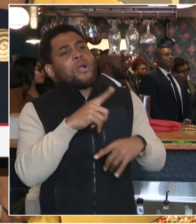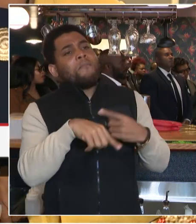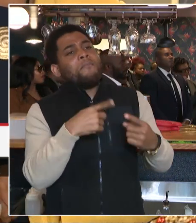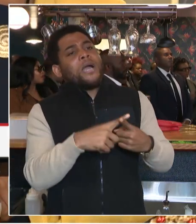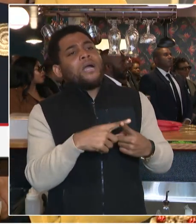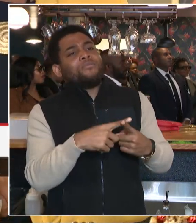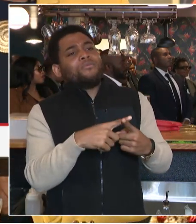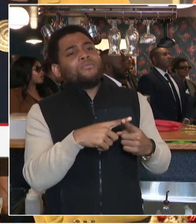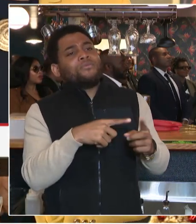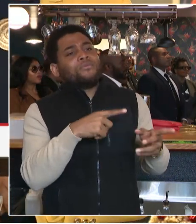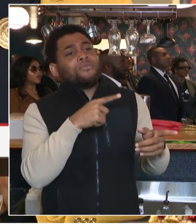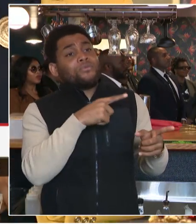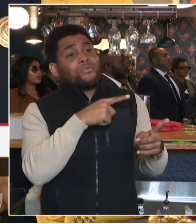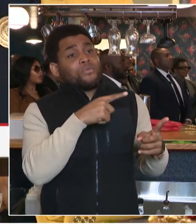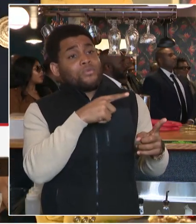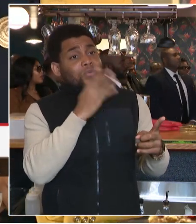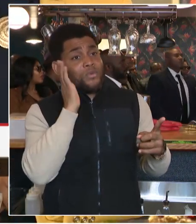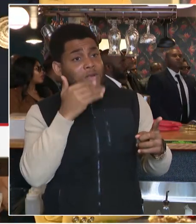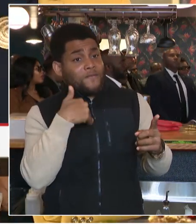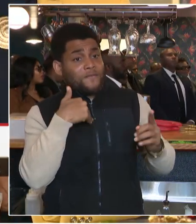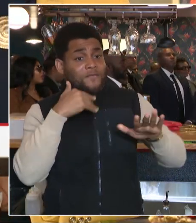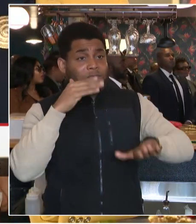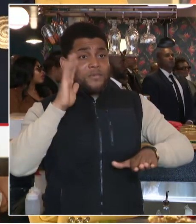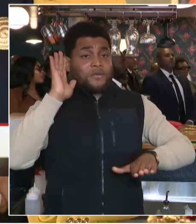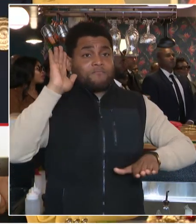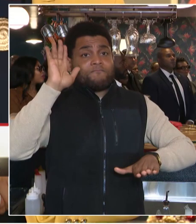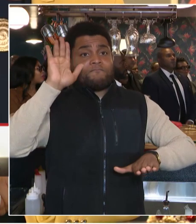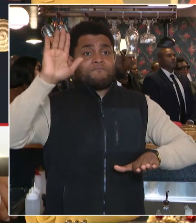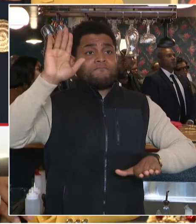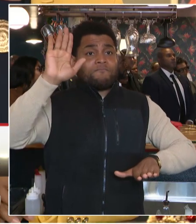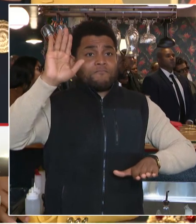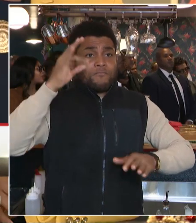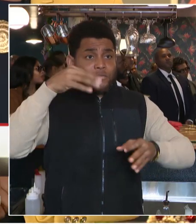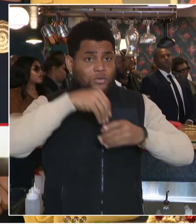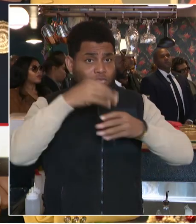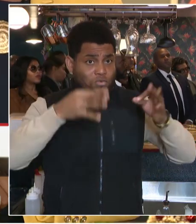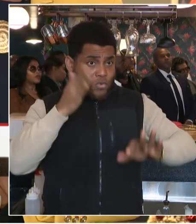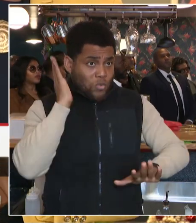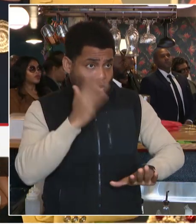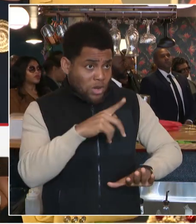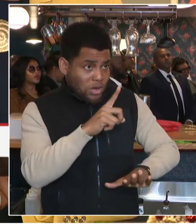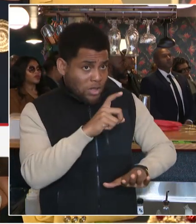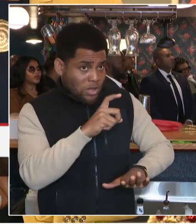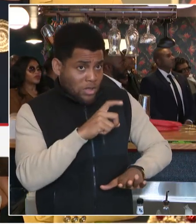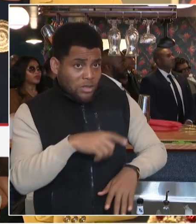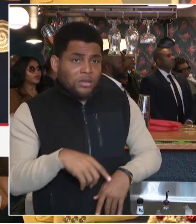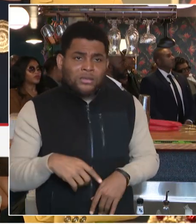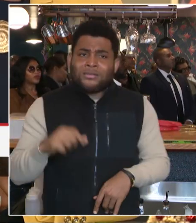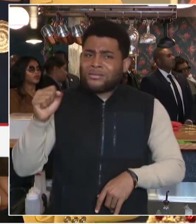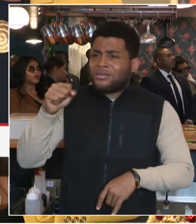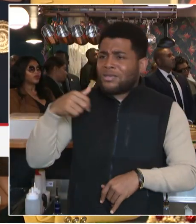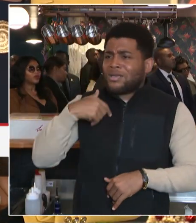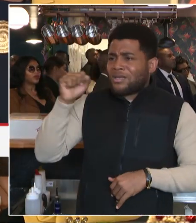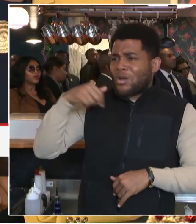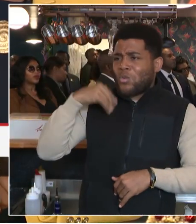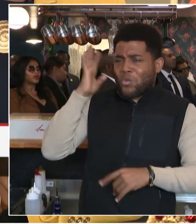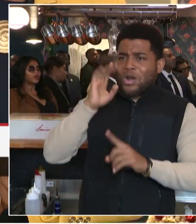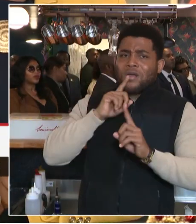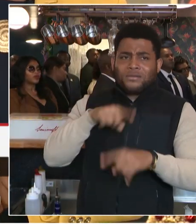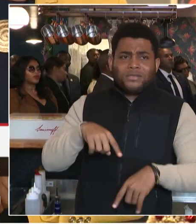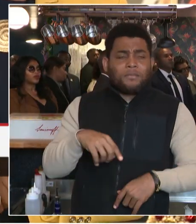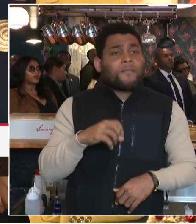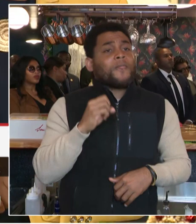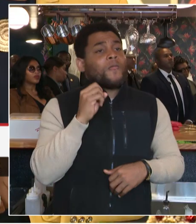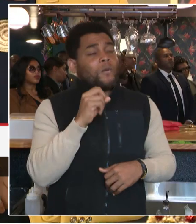anyway. So I've been asked by the Judiciary Committee, House, as well as Government